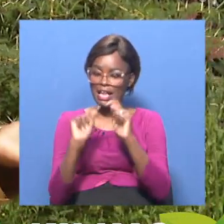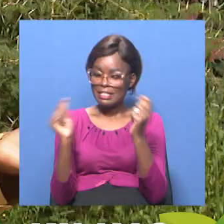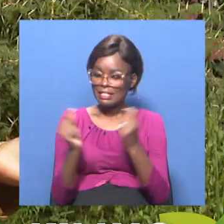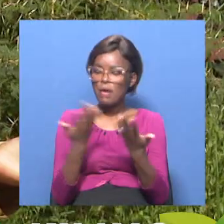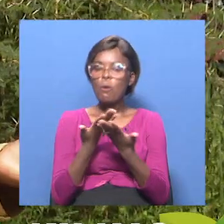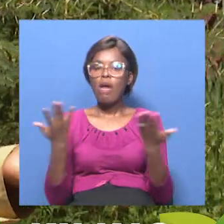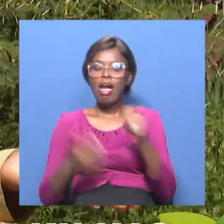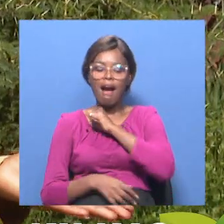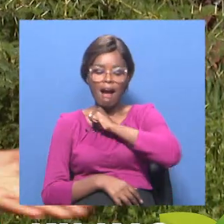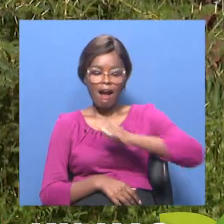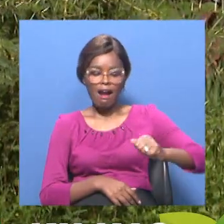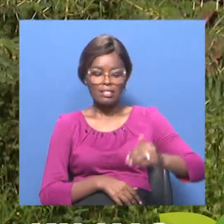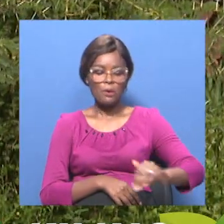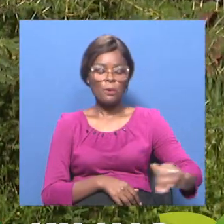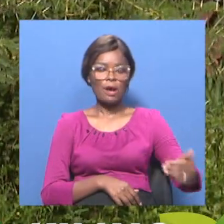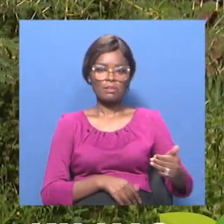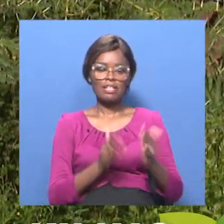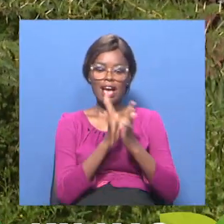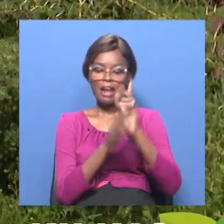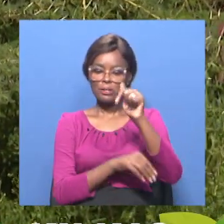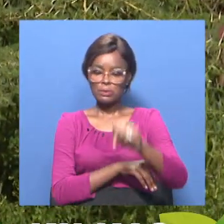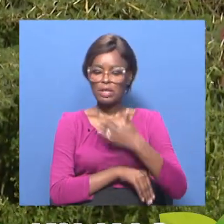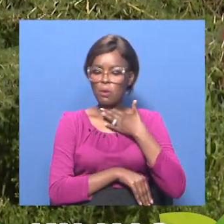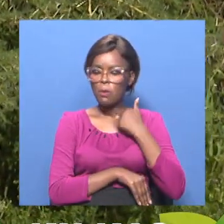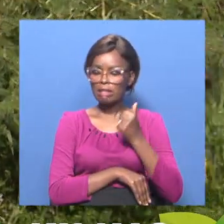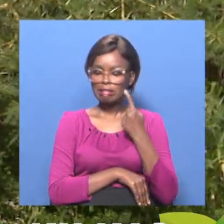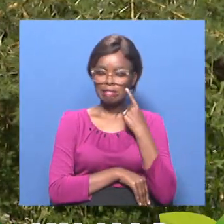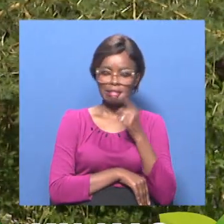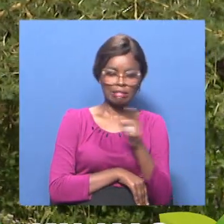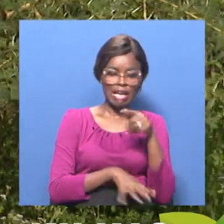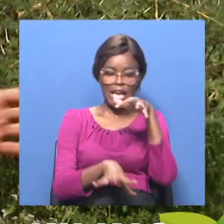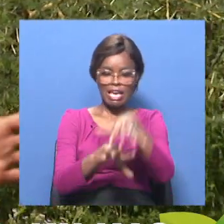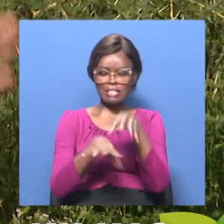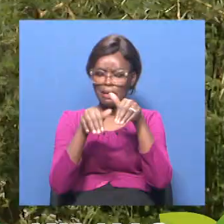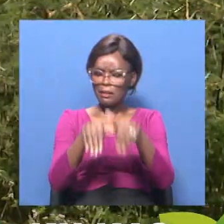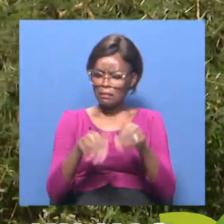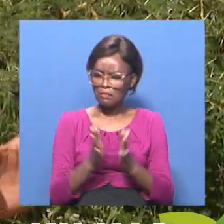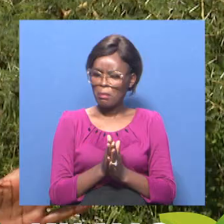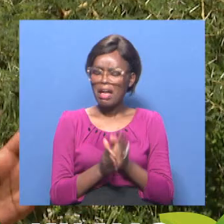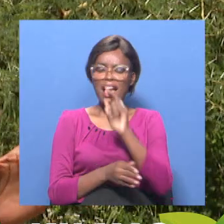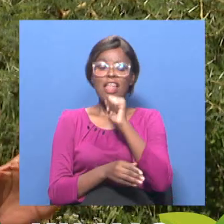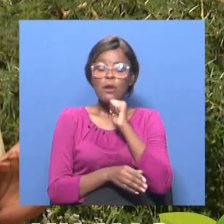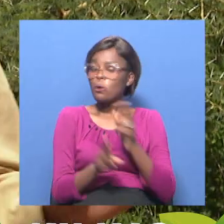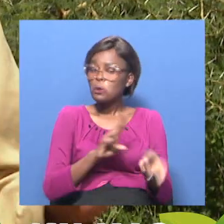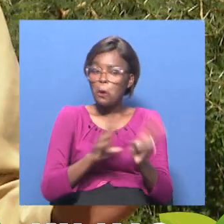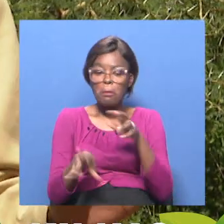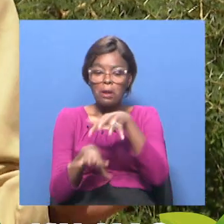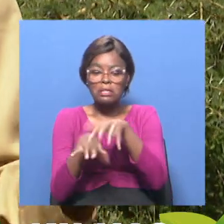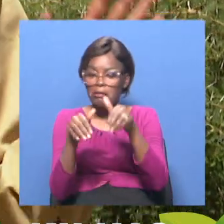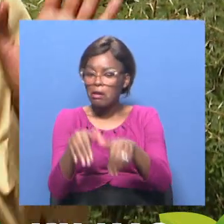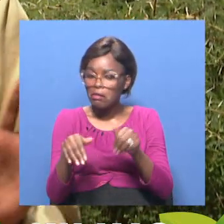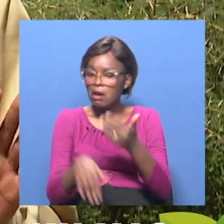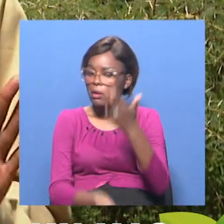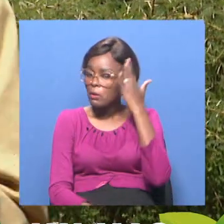in Kajiado County and today we want to explore integrated farming, and not just your typical integrated type of farming